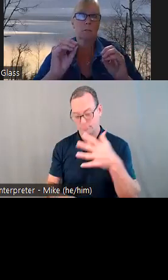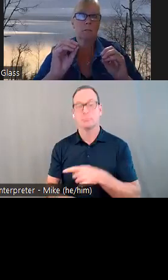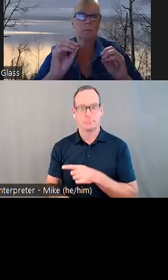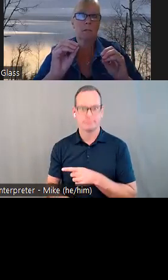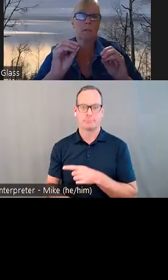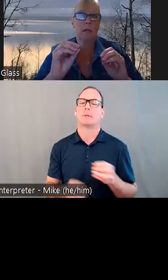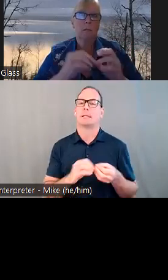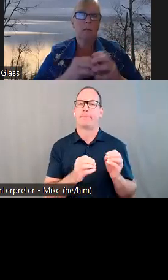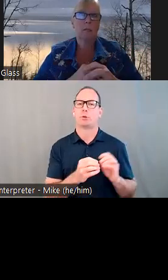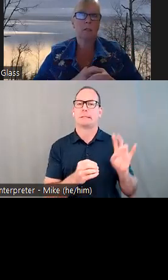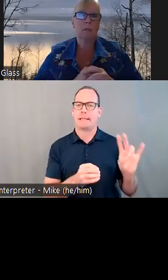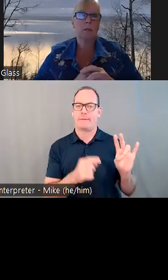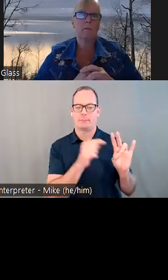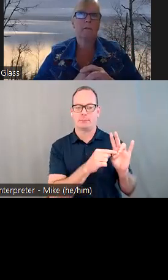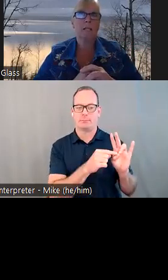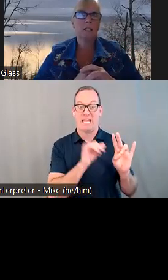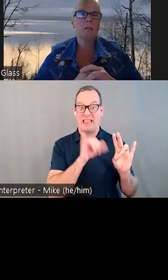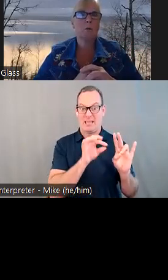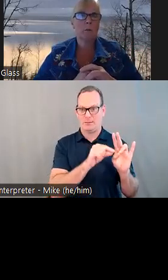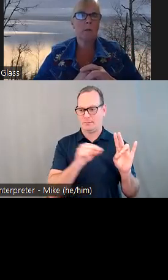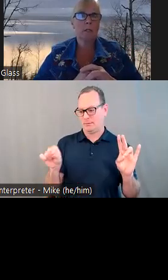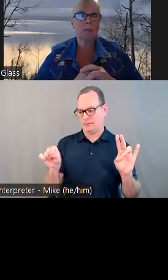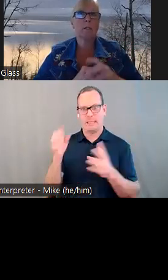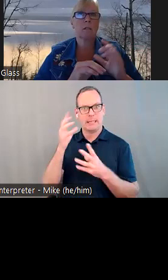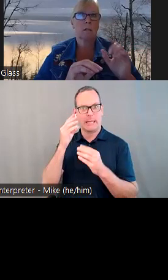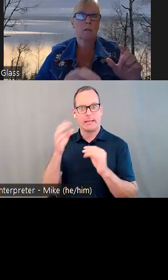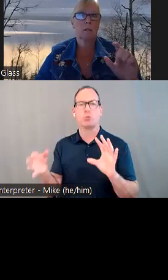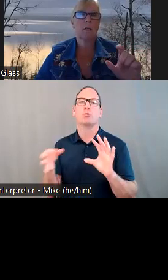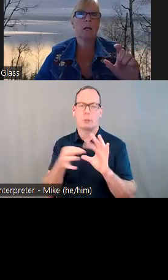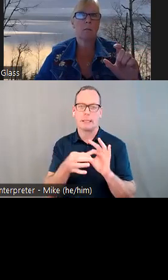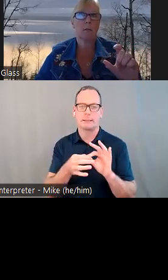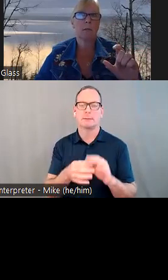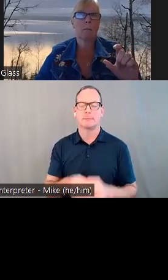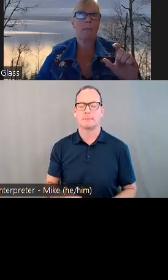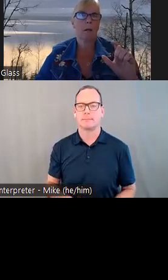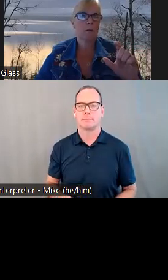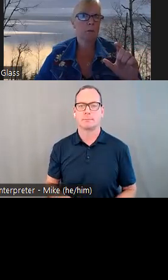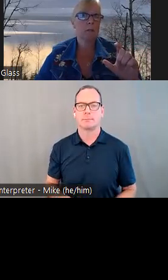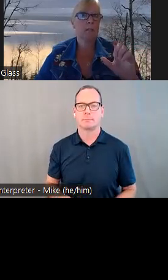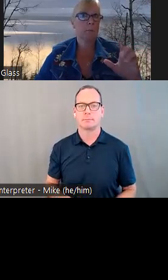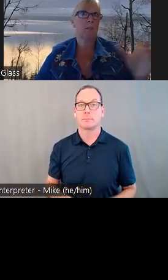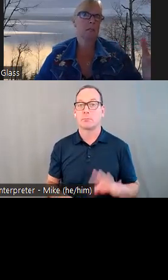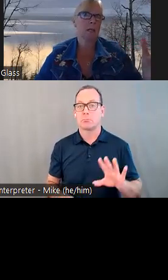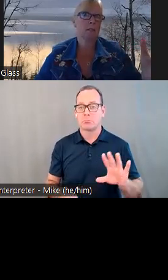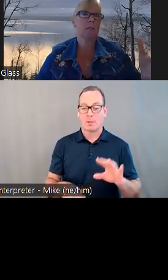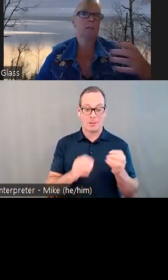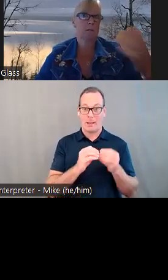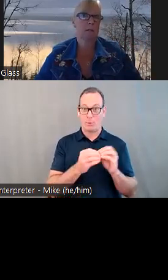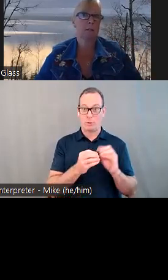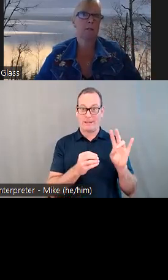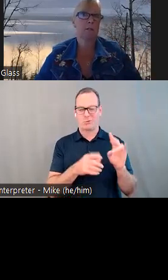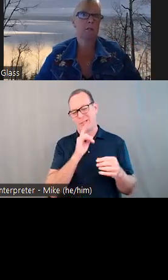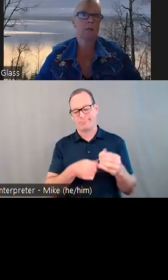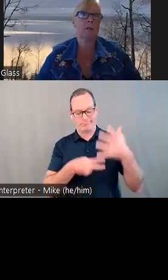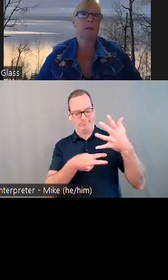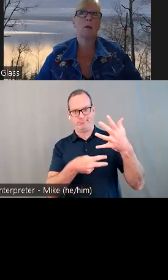it's the data points that feed into the core measures are numbered, not in order, because number 7 is the last one. It's